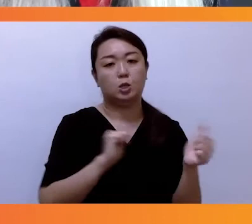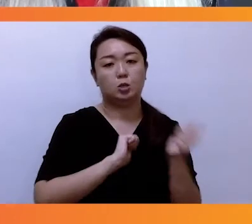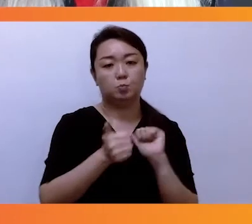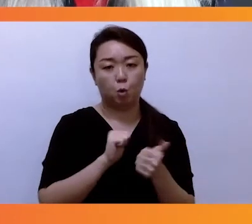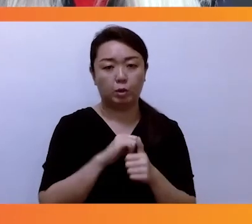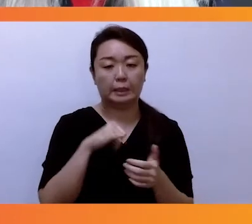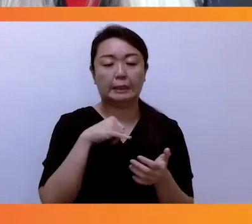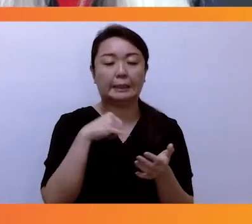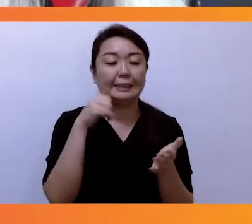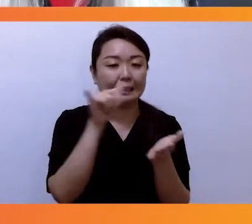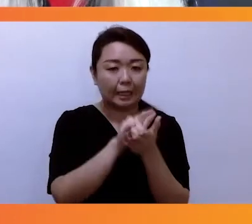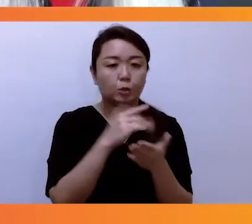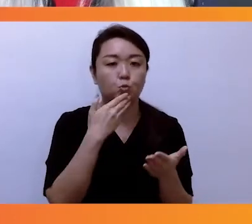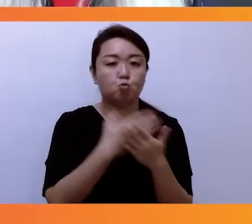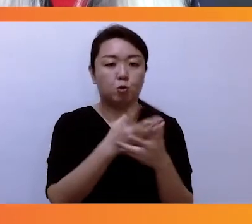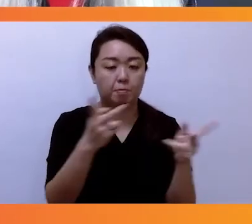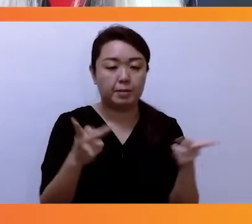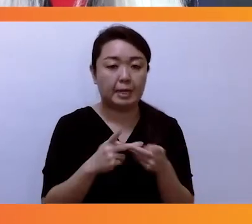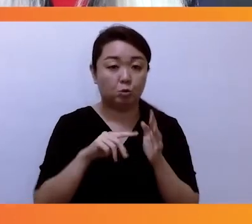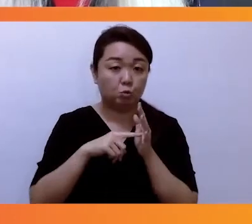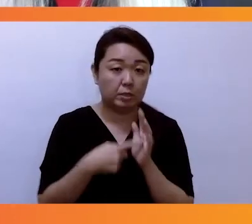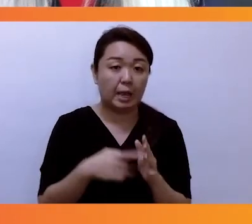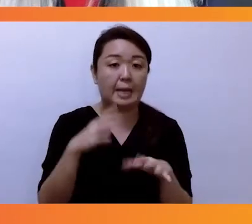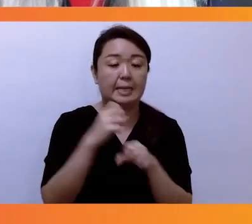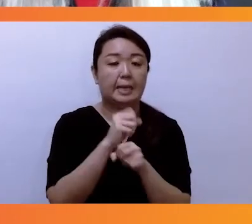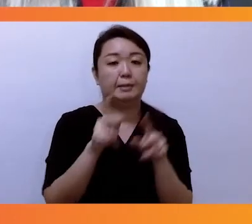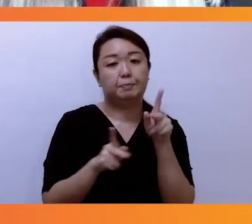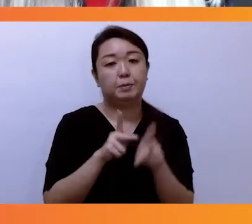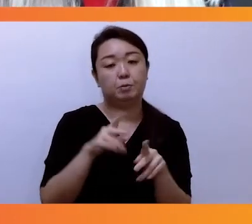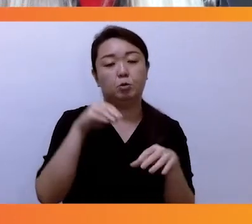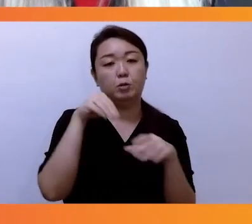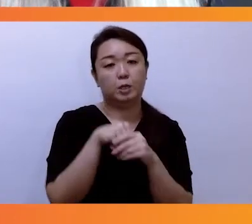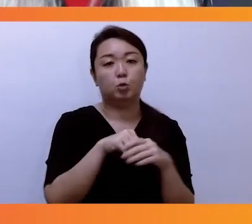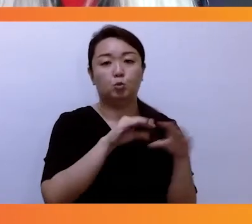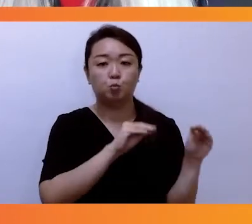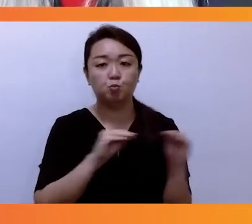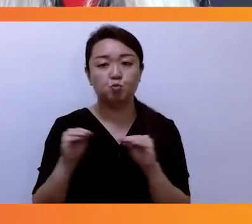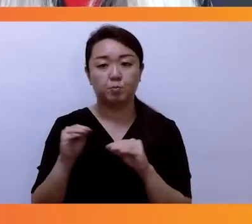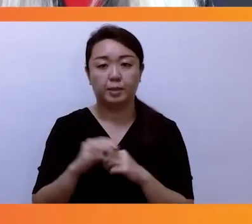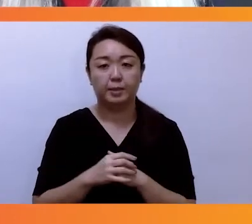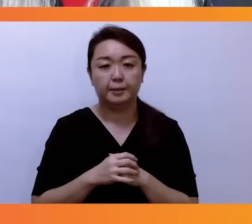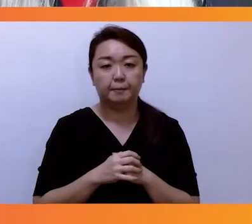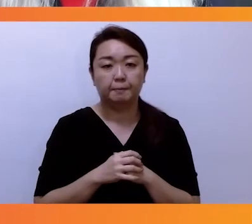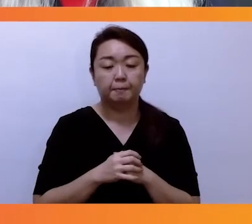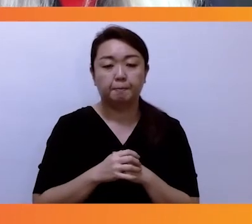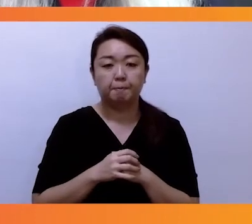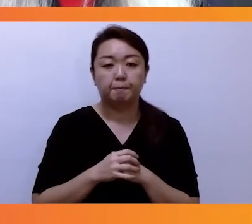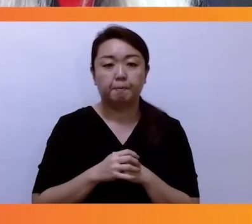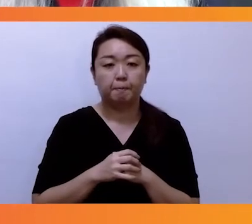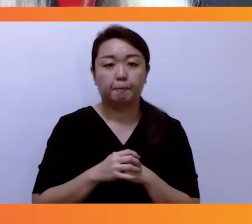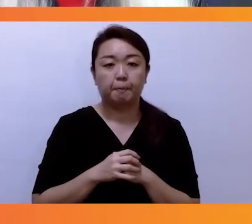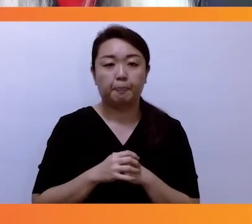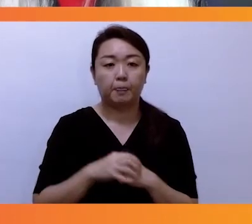into another sport. It's a good place to start getting people into movement.